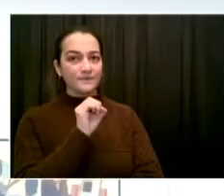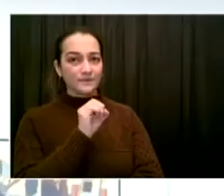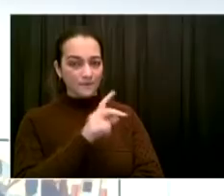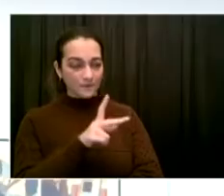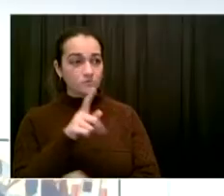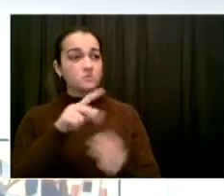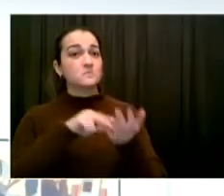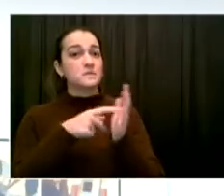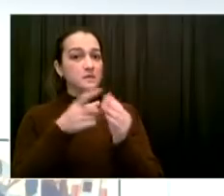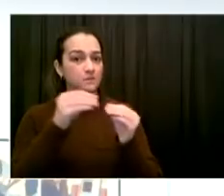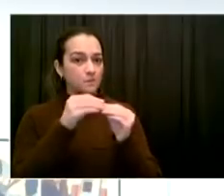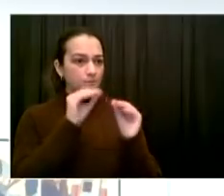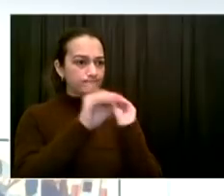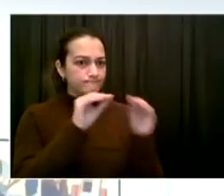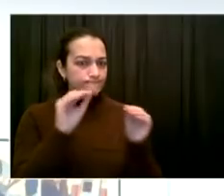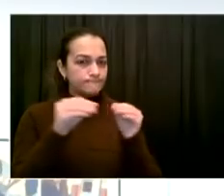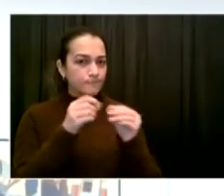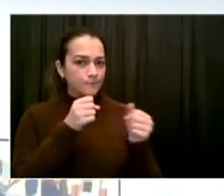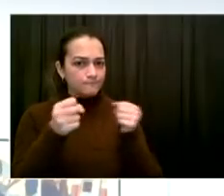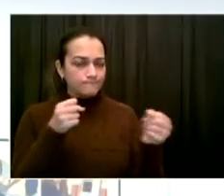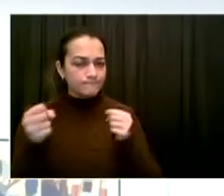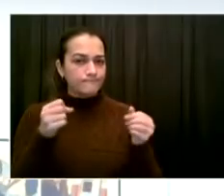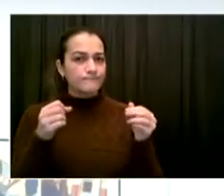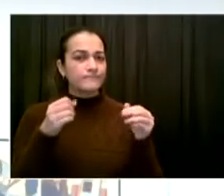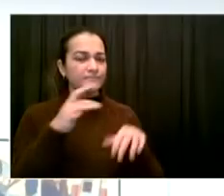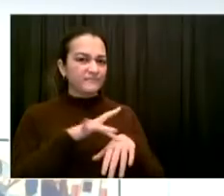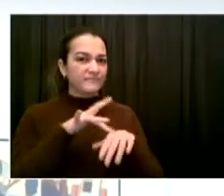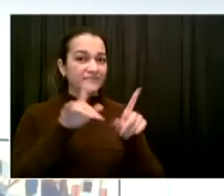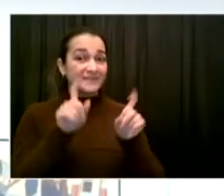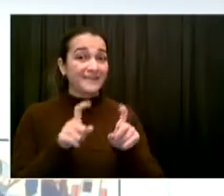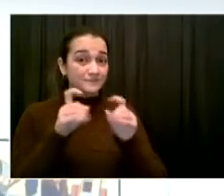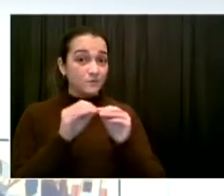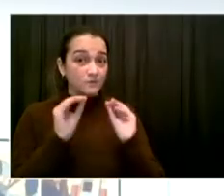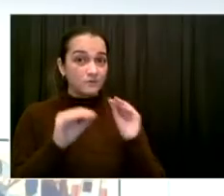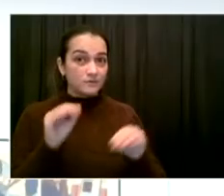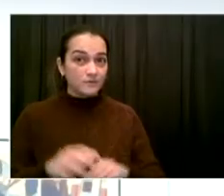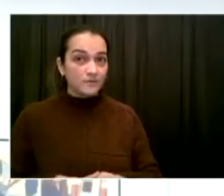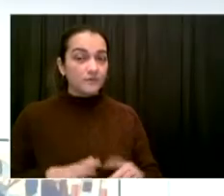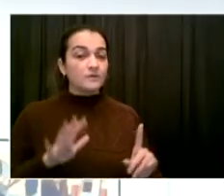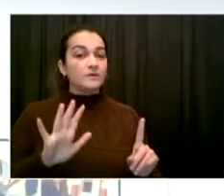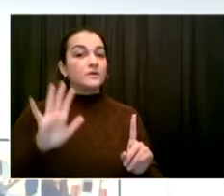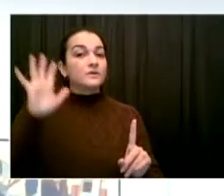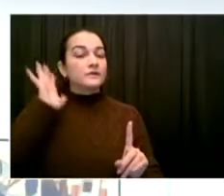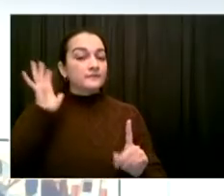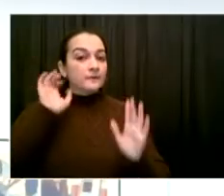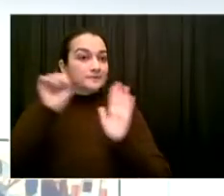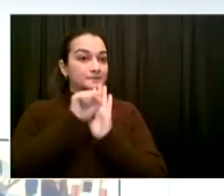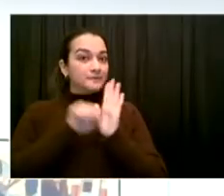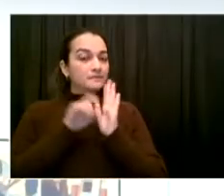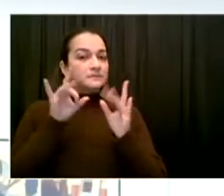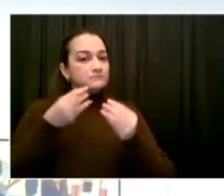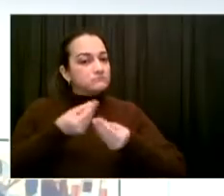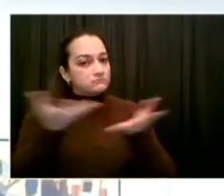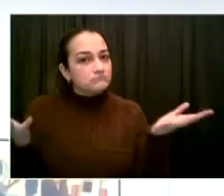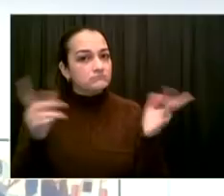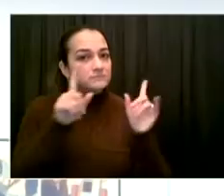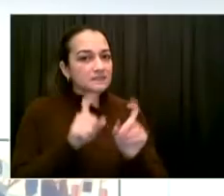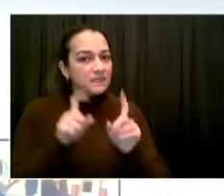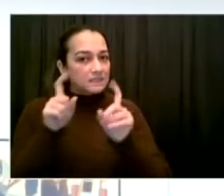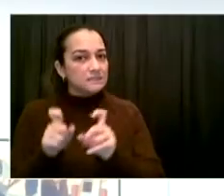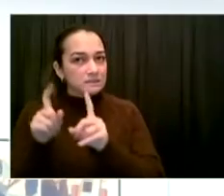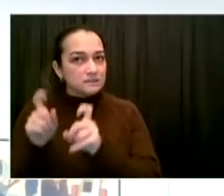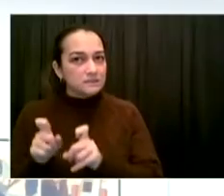testing centers with PCR tests with a 1 or 2 day turnaround. Some of those were drive-through centers, which is nice when it's cold